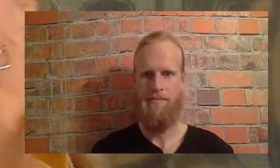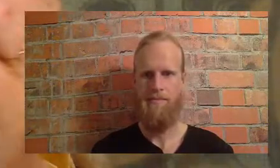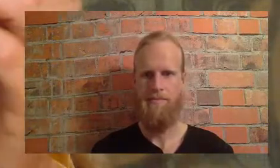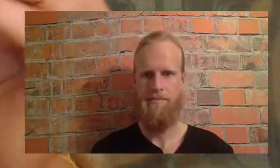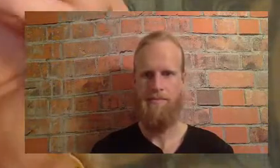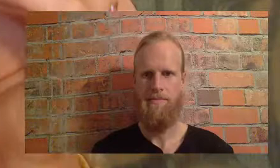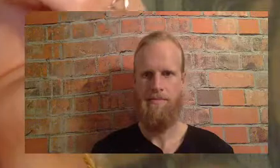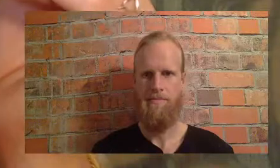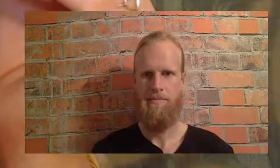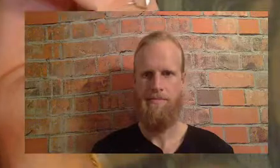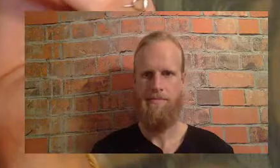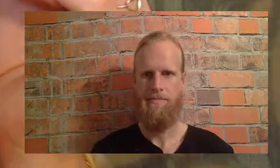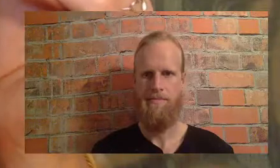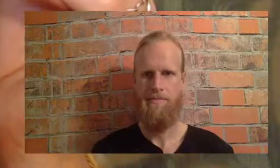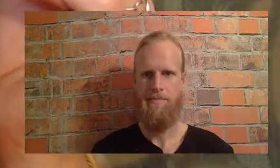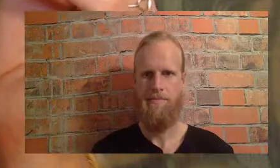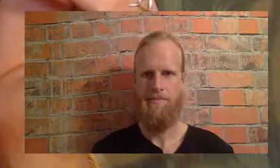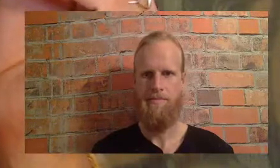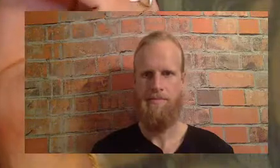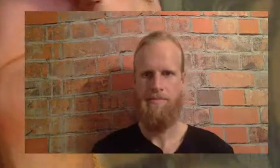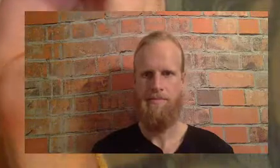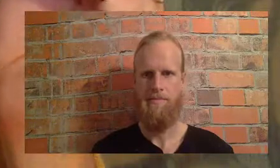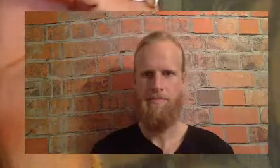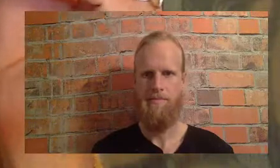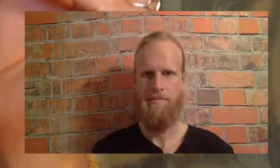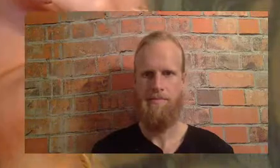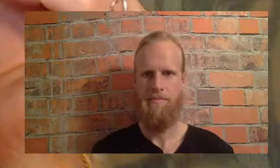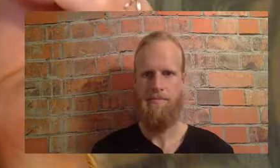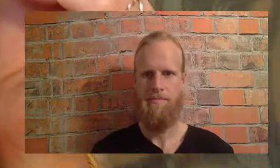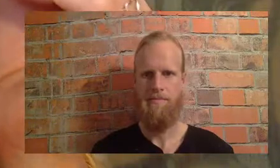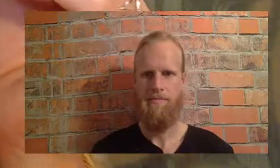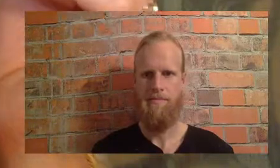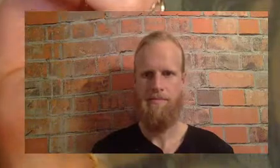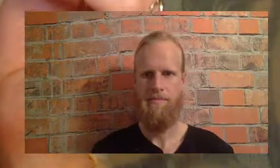if you decide you want to jump in and commit to Circle.